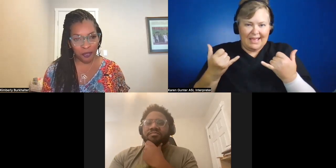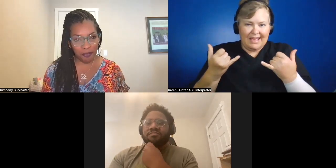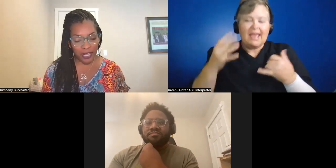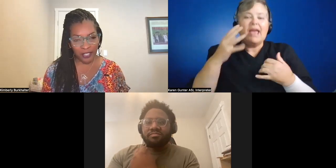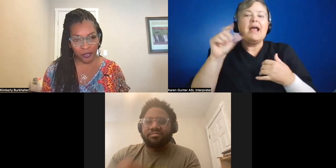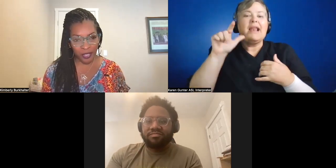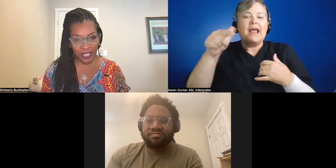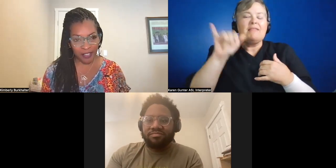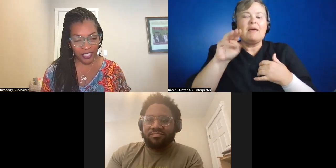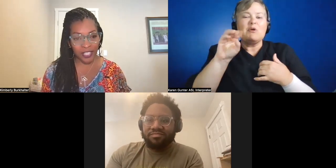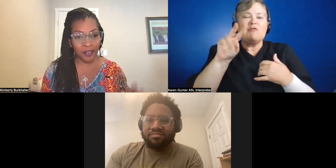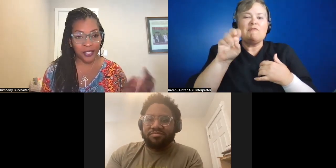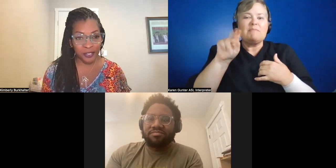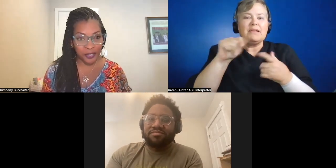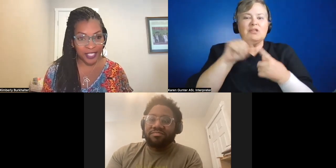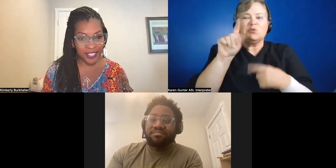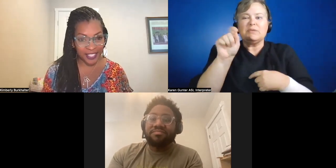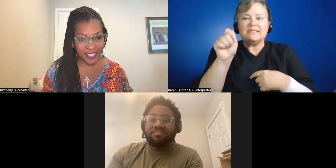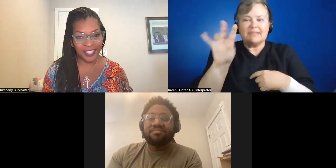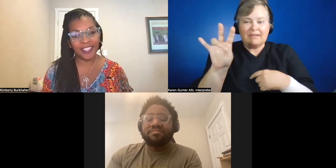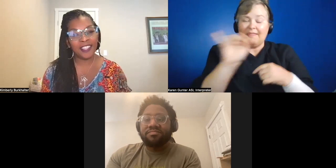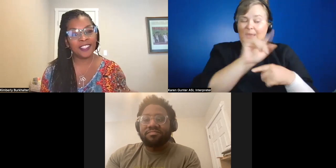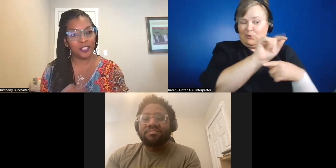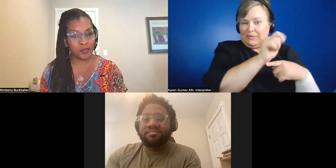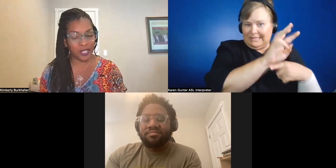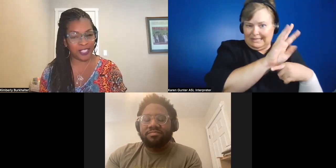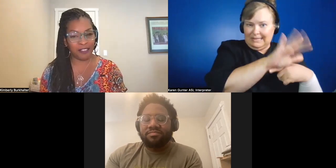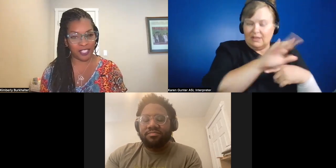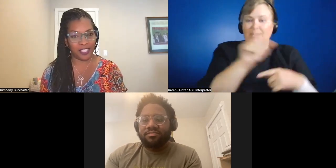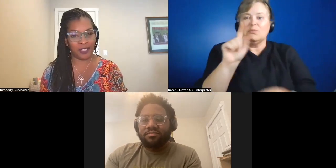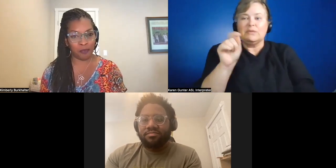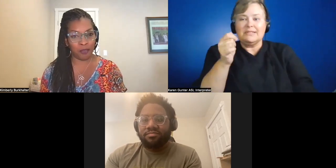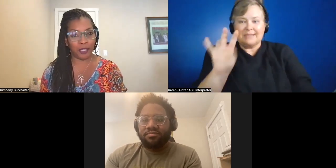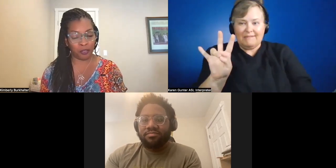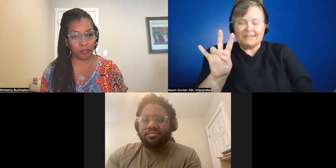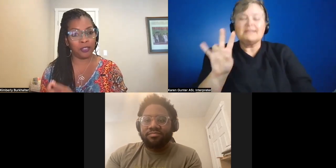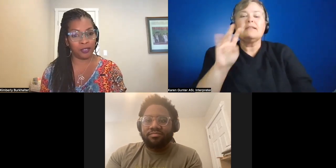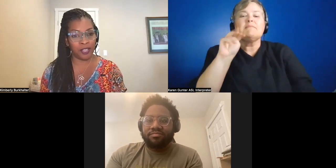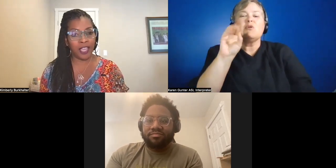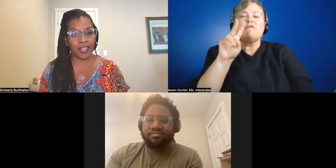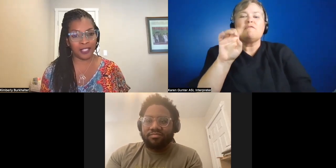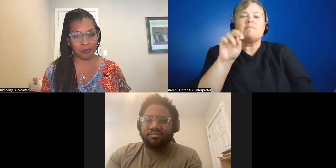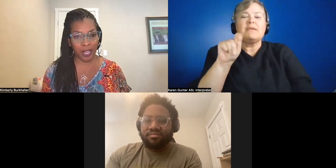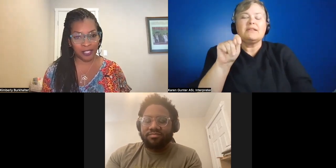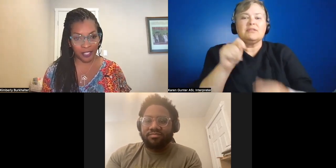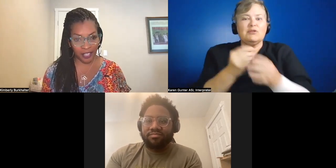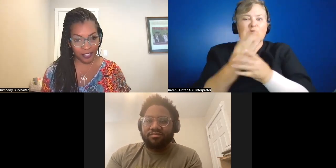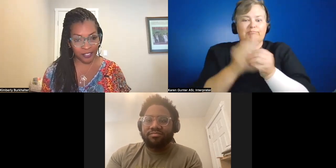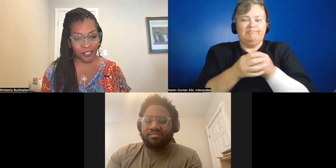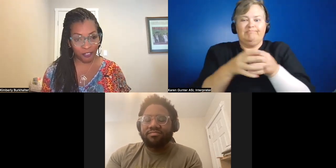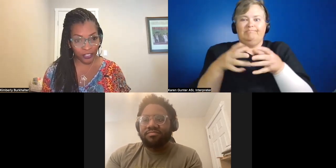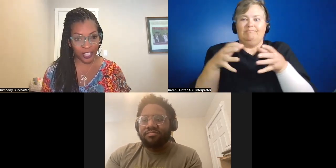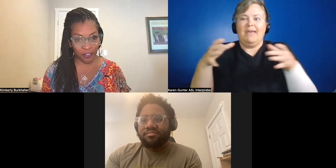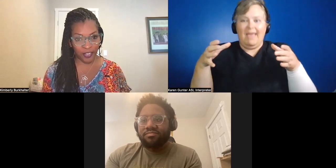the movement in 2017, that was in 2016. Then in 2017, the movement grew and expanded